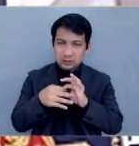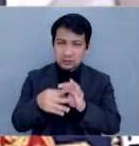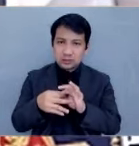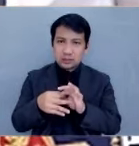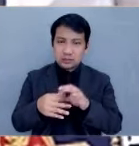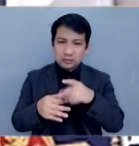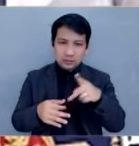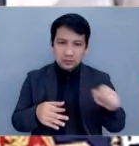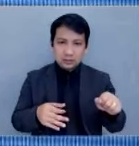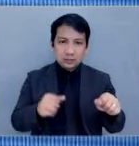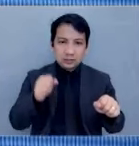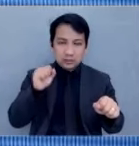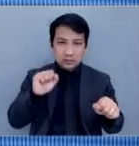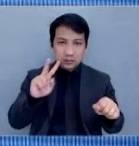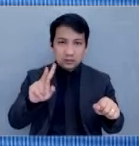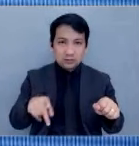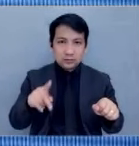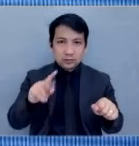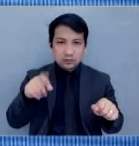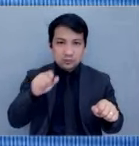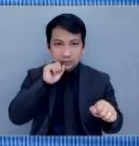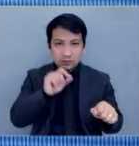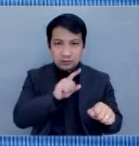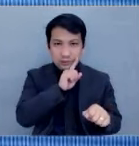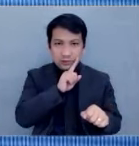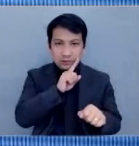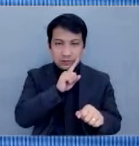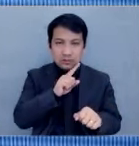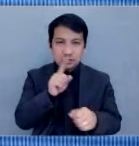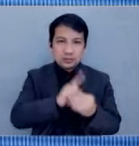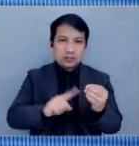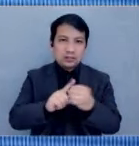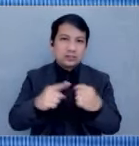kay VP Sara? It's complicated.